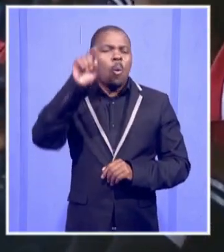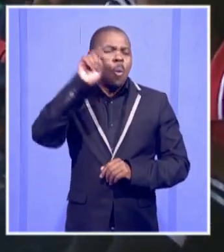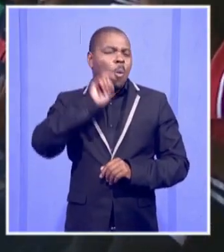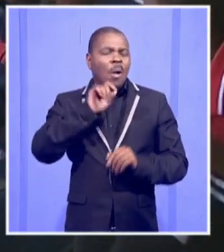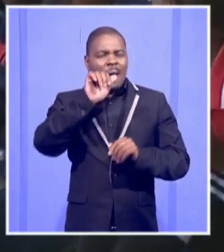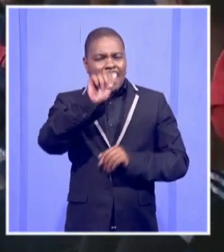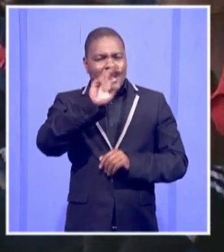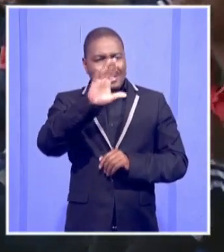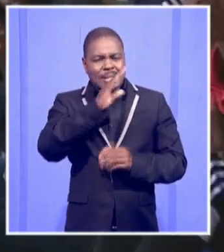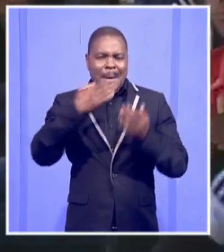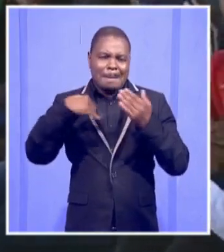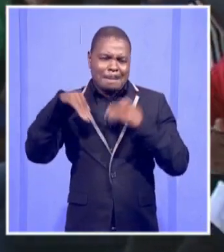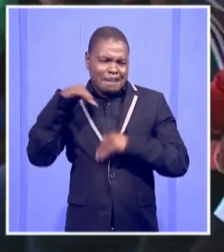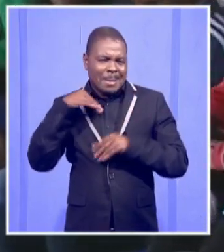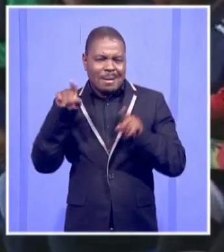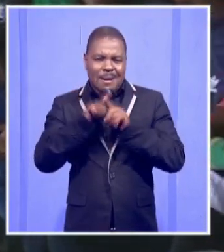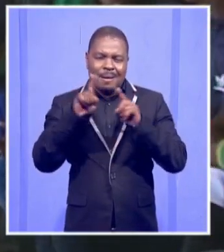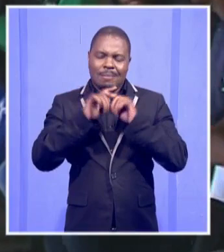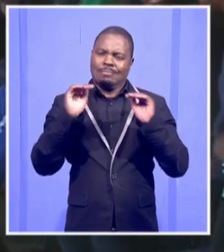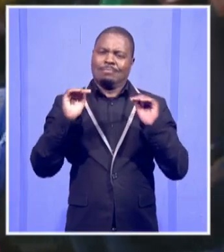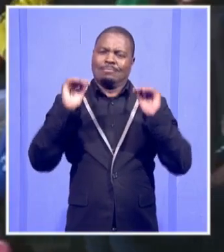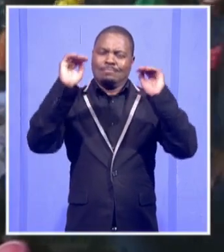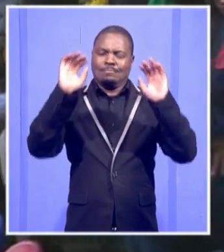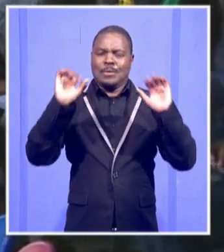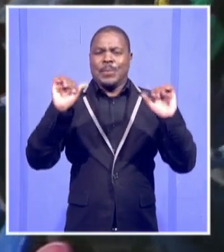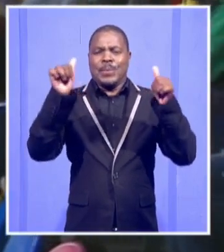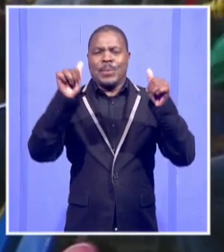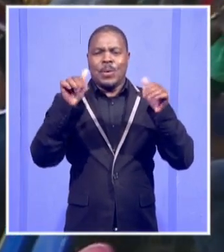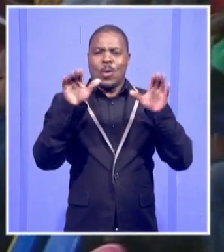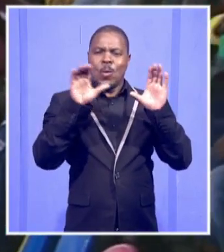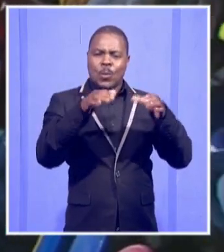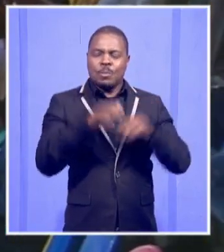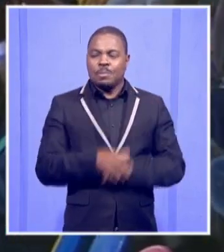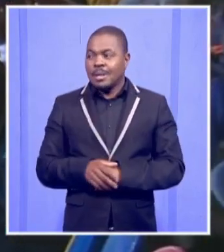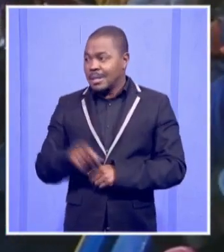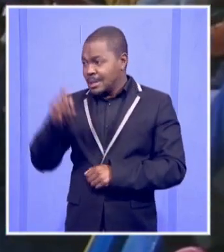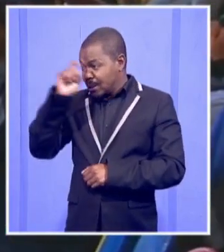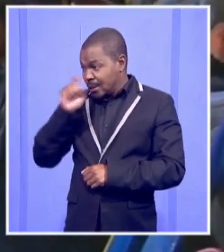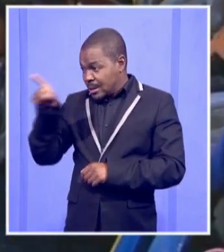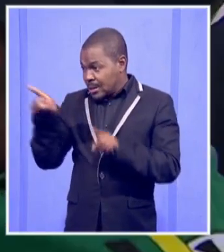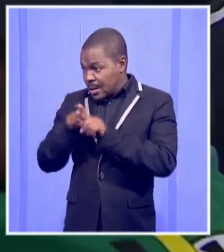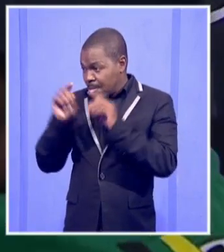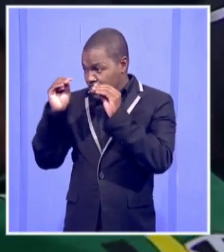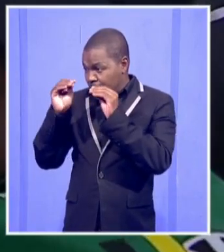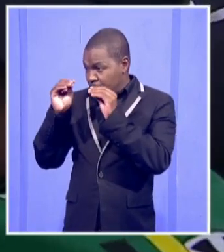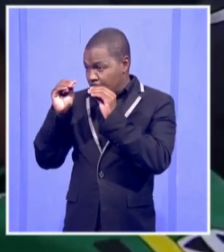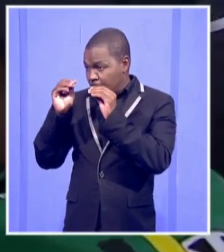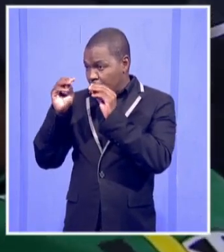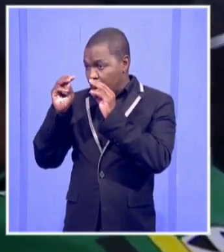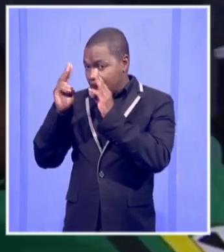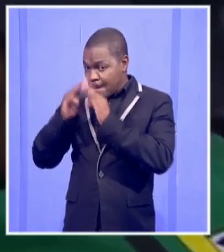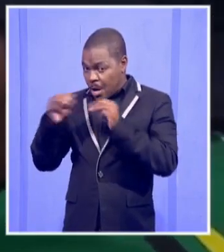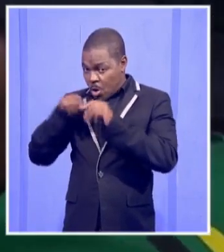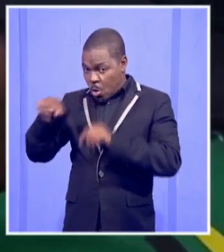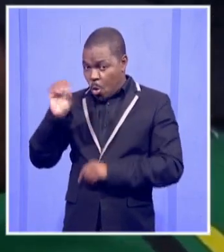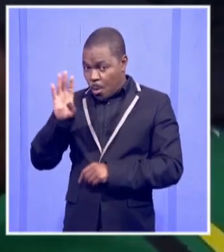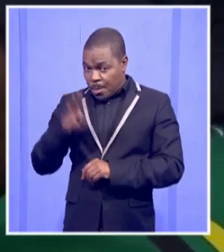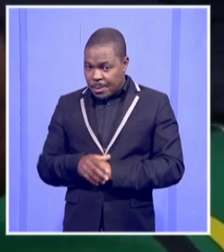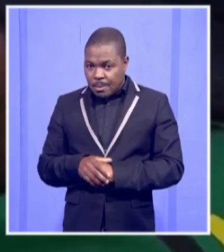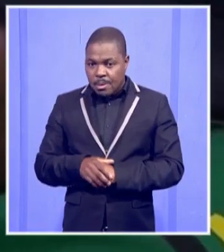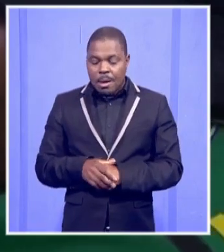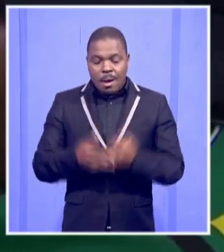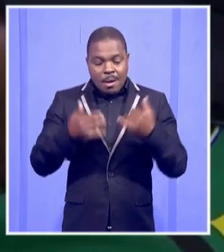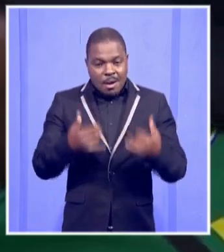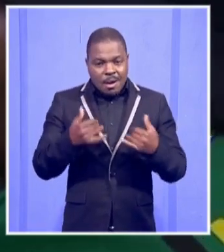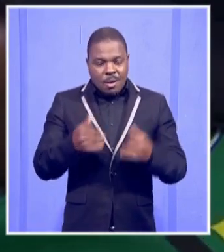should be revived to its glorious movement. Sisi, you're also from Mangaung, you're from Bloemfontein. Seeing that this is the birthplace